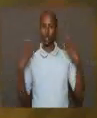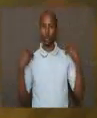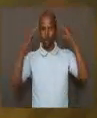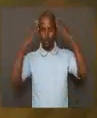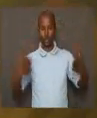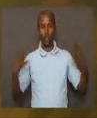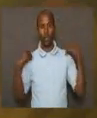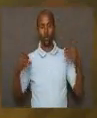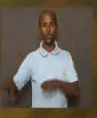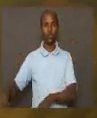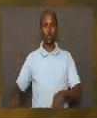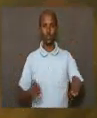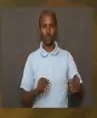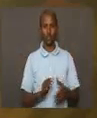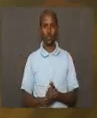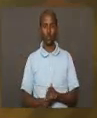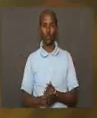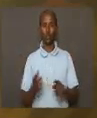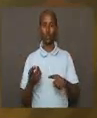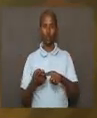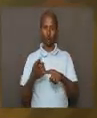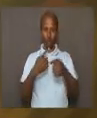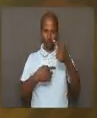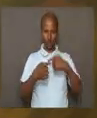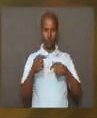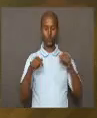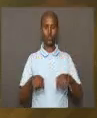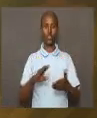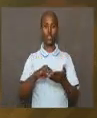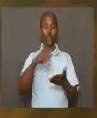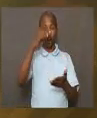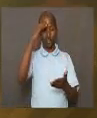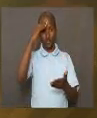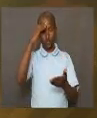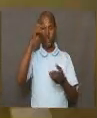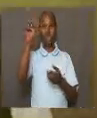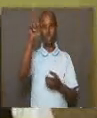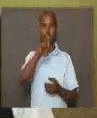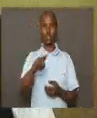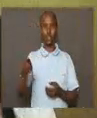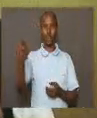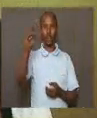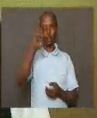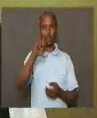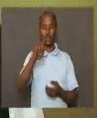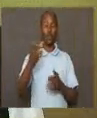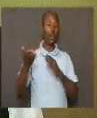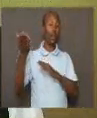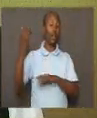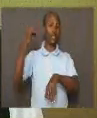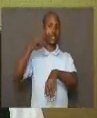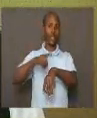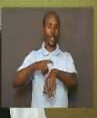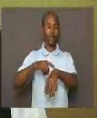Hello, teacher. Hello, students. Welcome to today's lesson on circles. Last